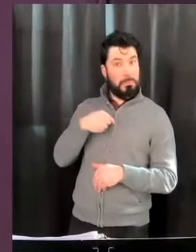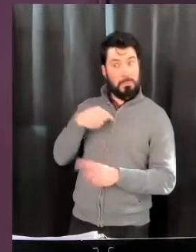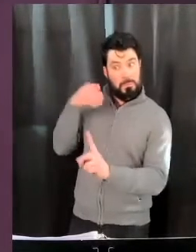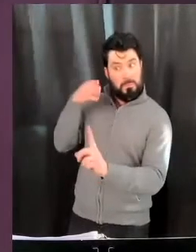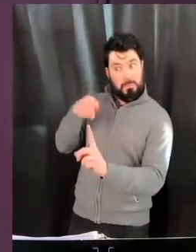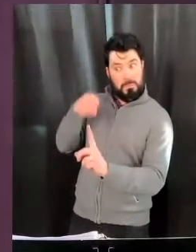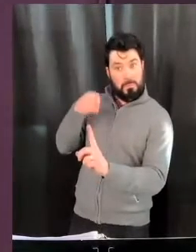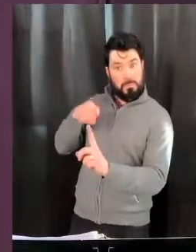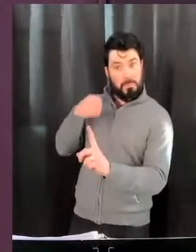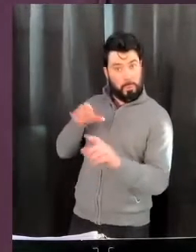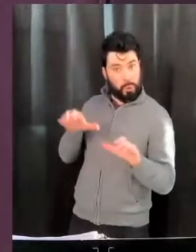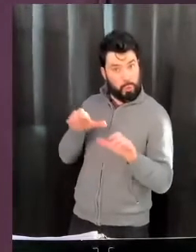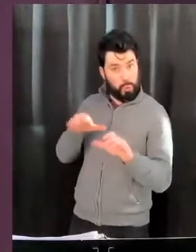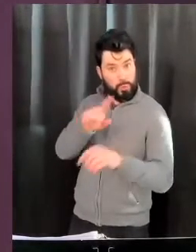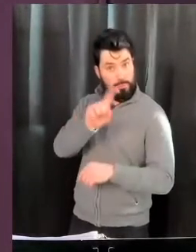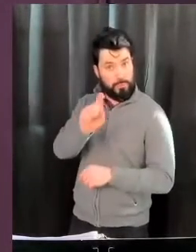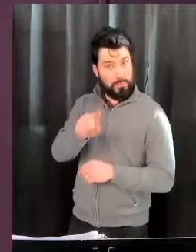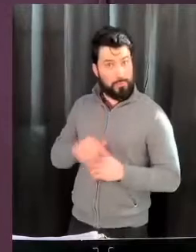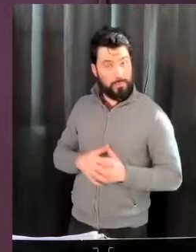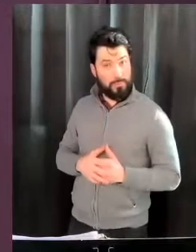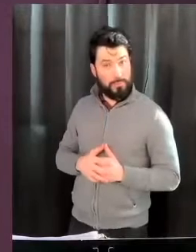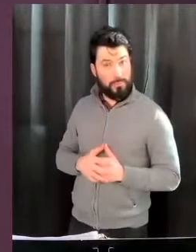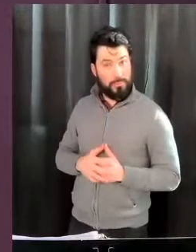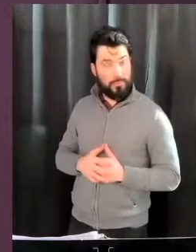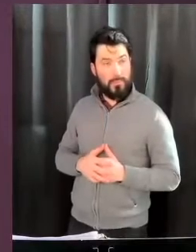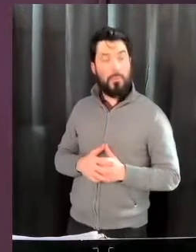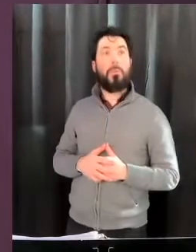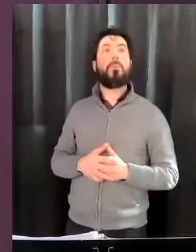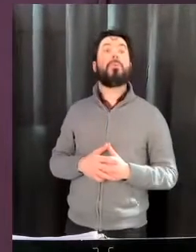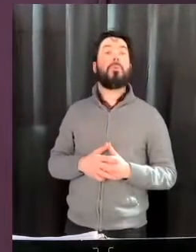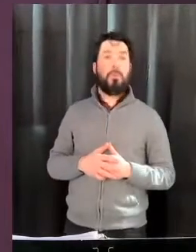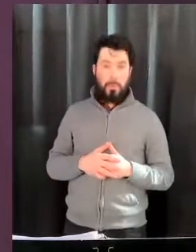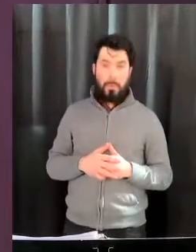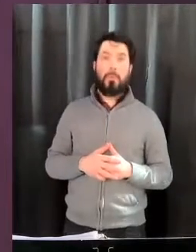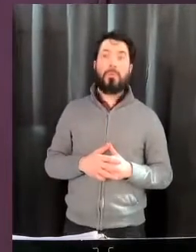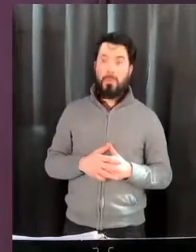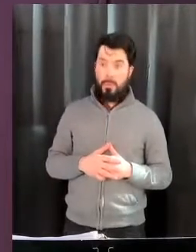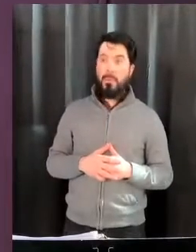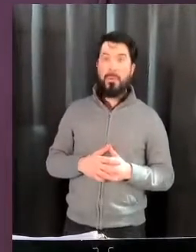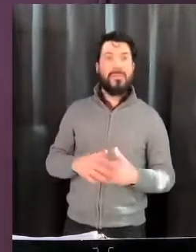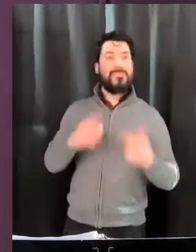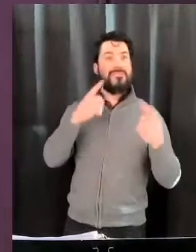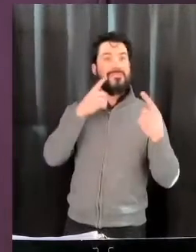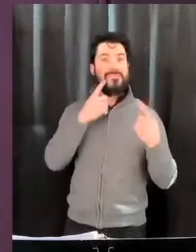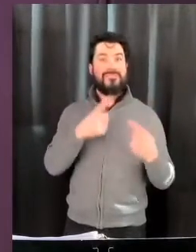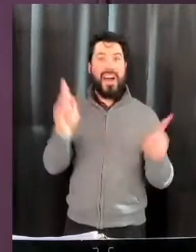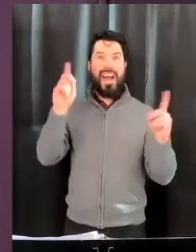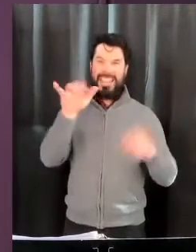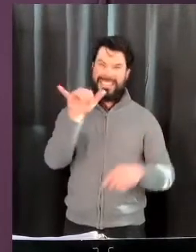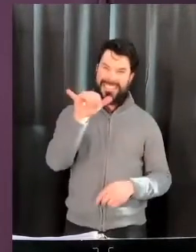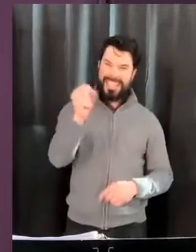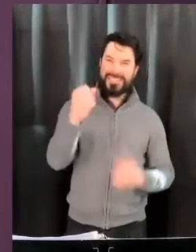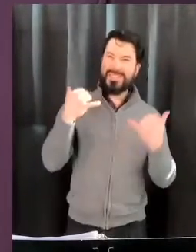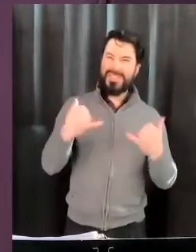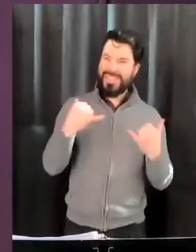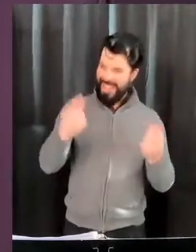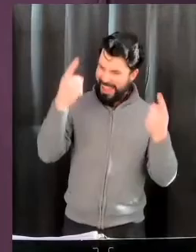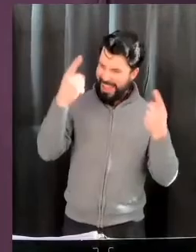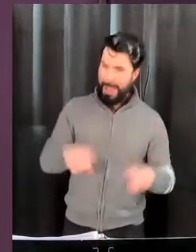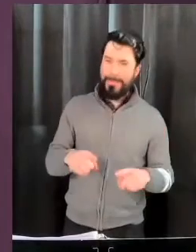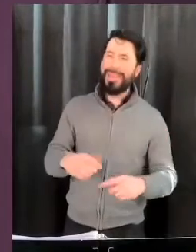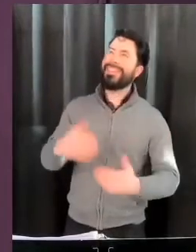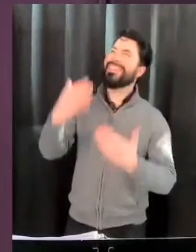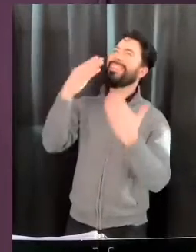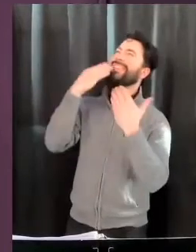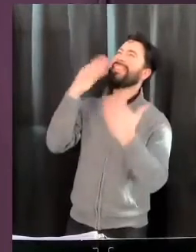that. And guess what? If everything works out and it's great, thank God for that day and look